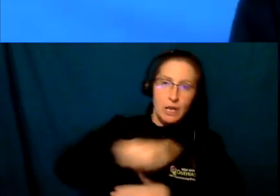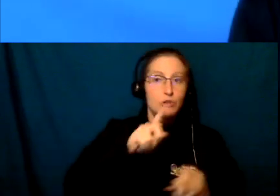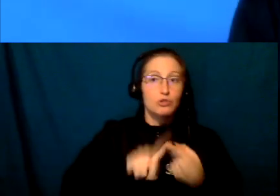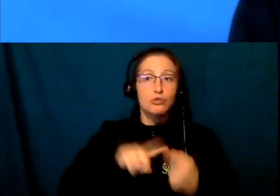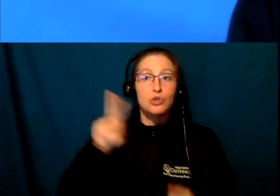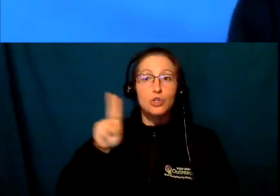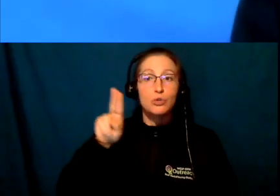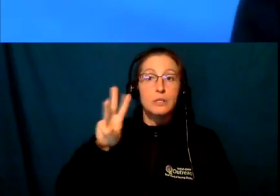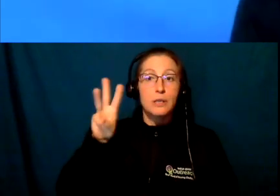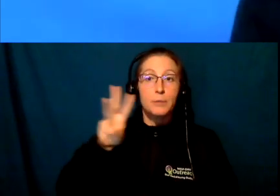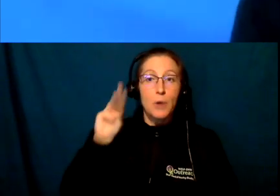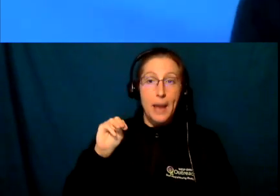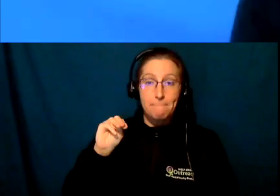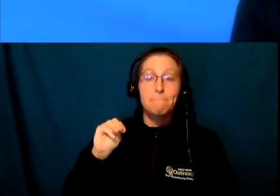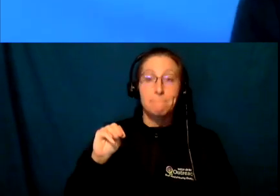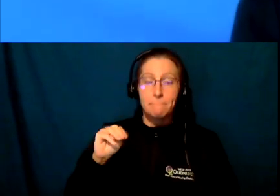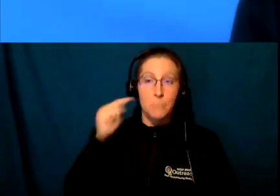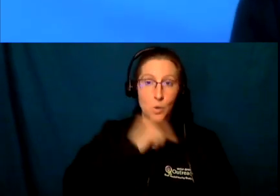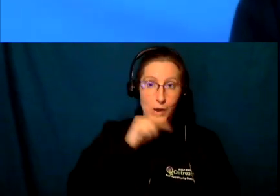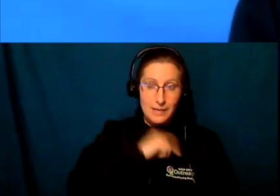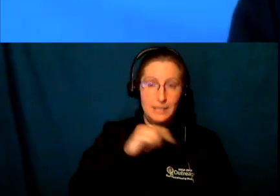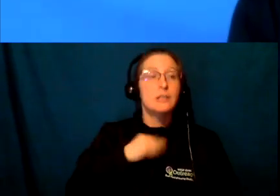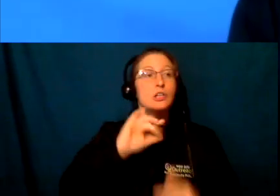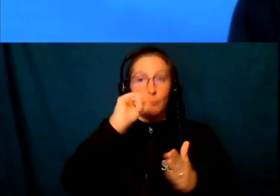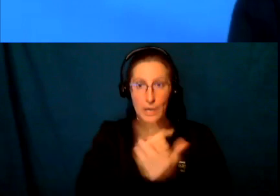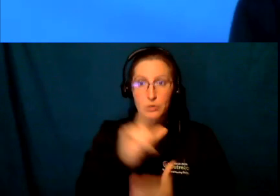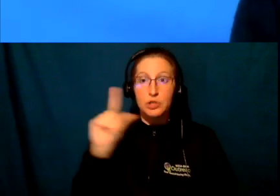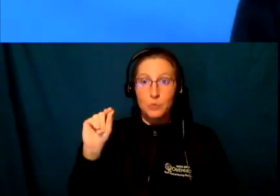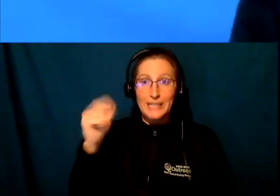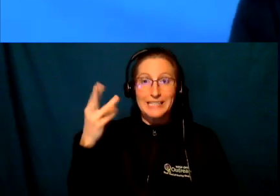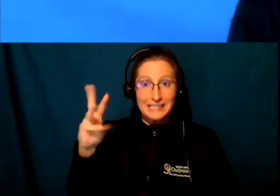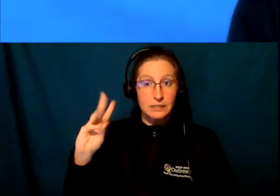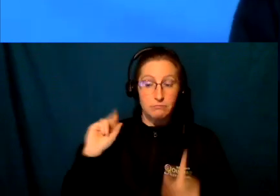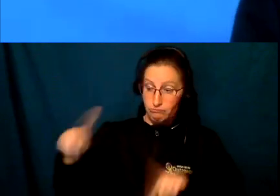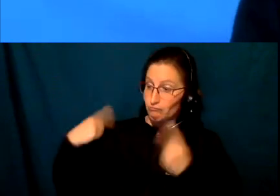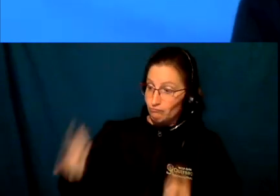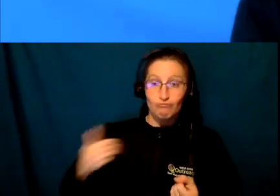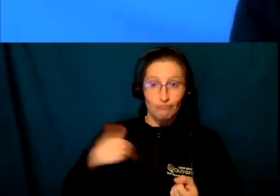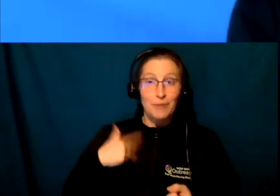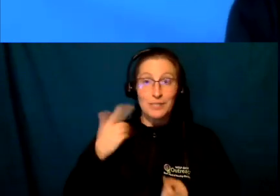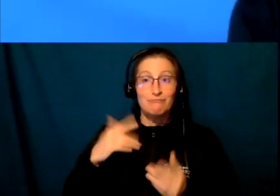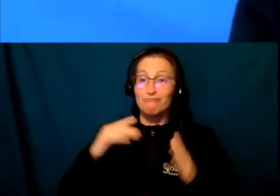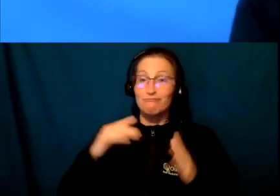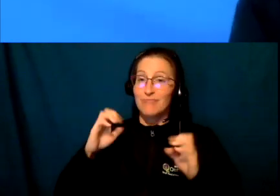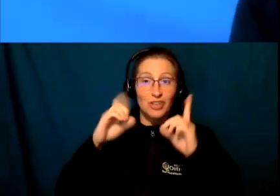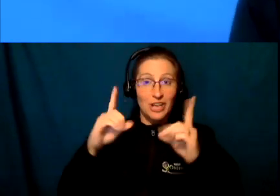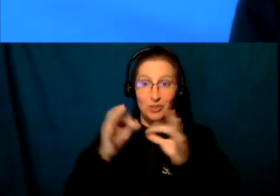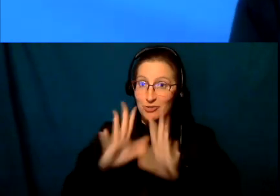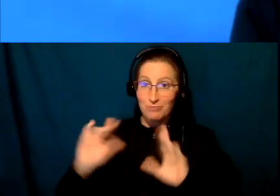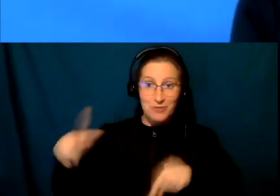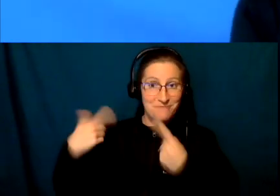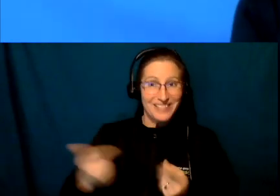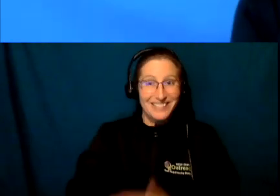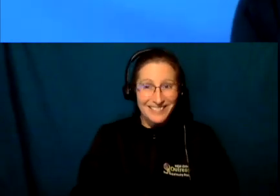training program. And I graduated in 2016 and have been interpreting in education ever since.